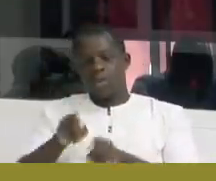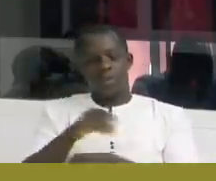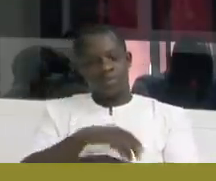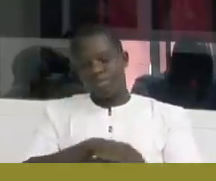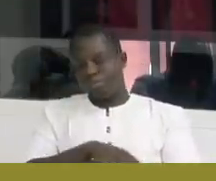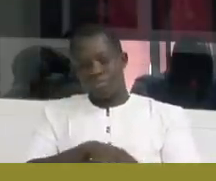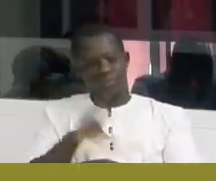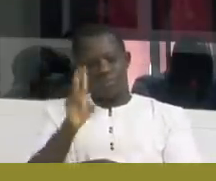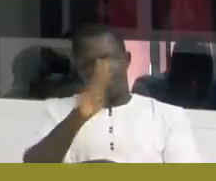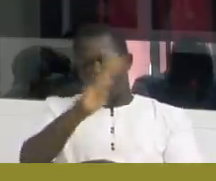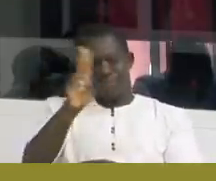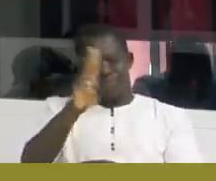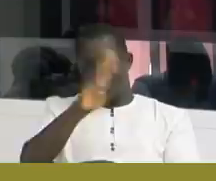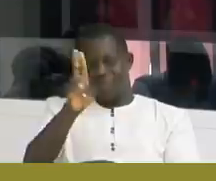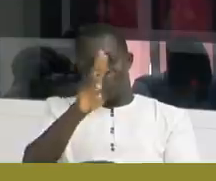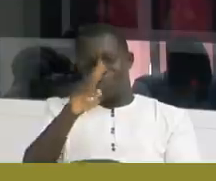no.